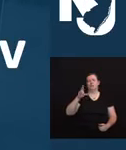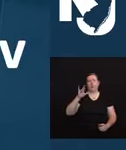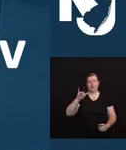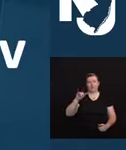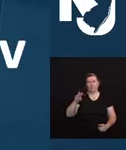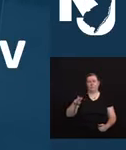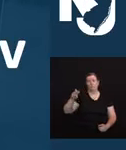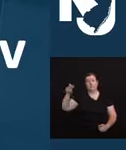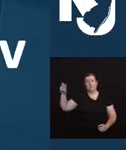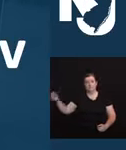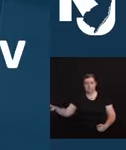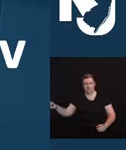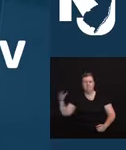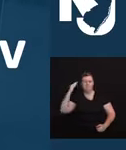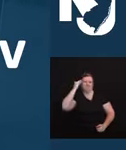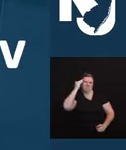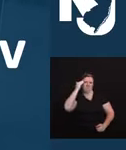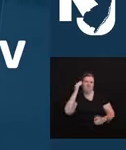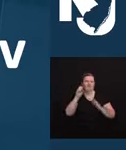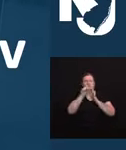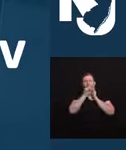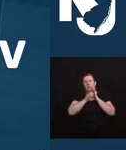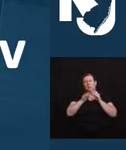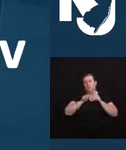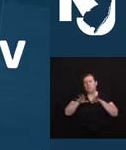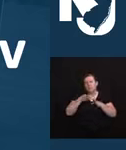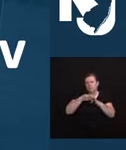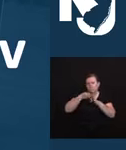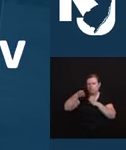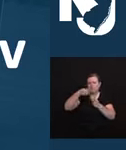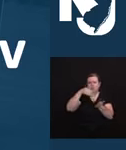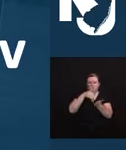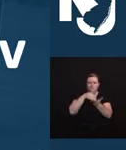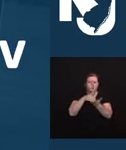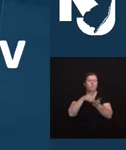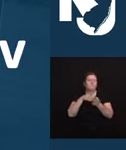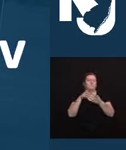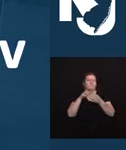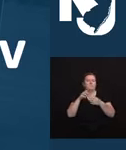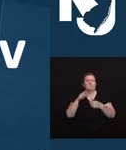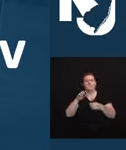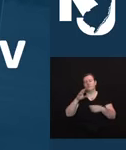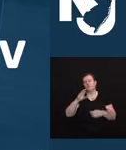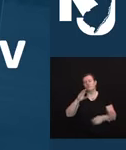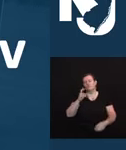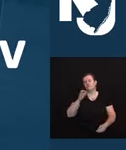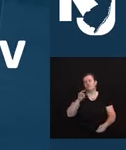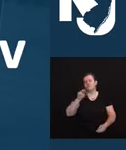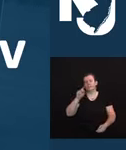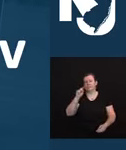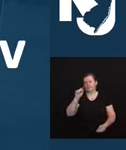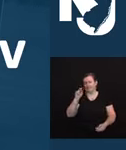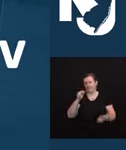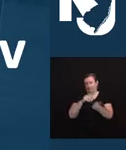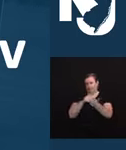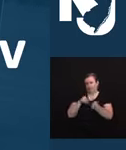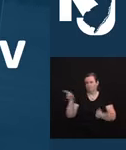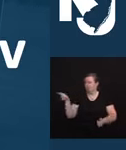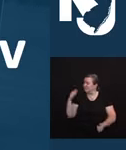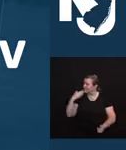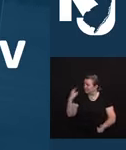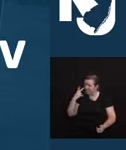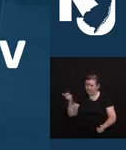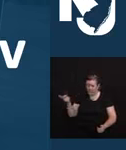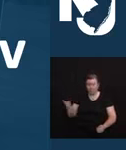familiar face, the state's epidemiologist, Dr. Christina Tan. Great to have you both. We welcome back with a full